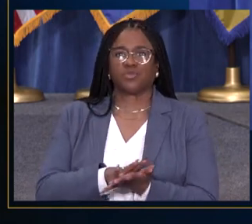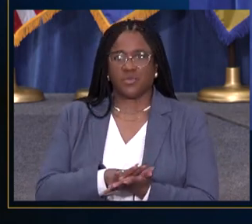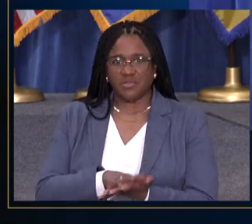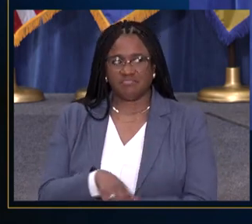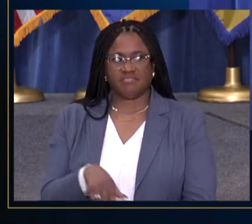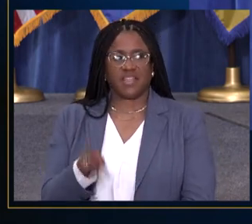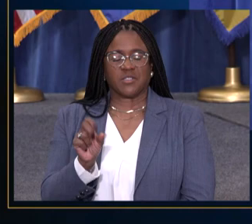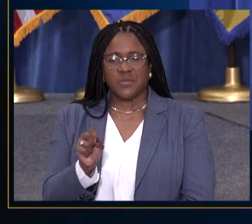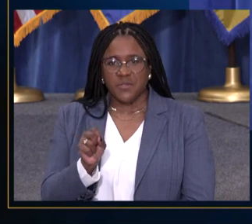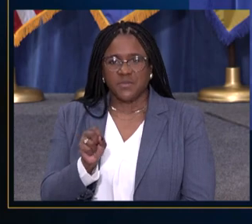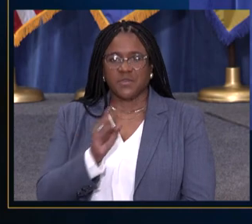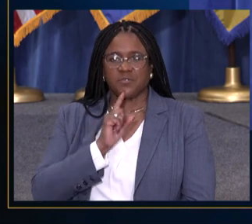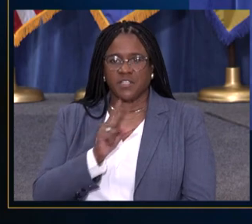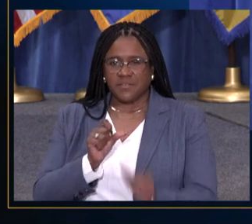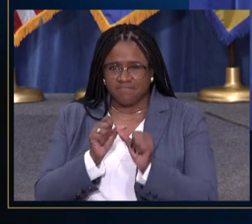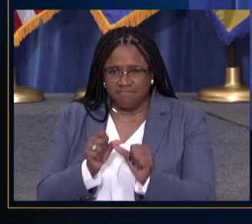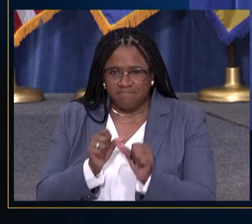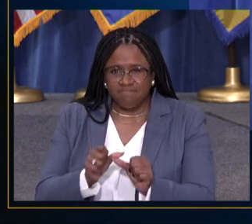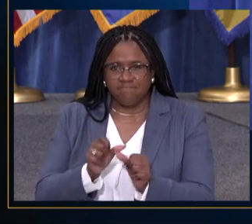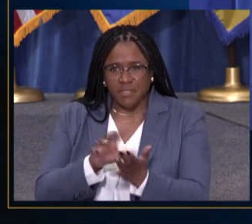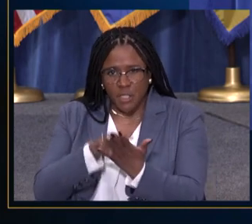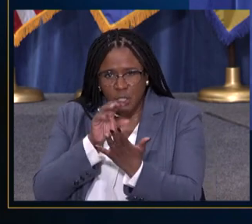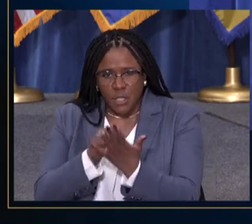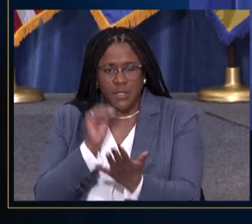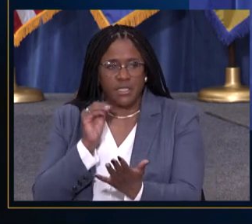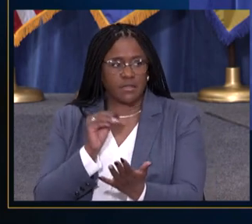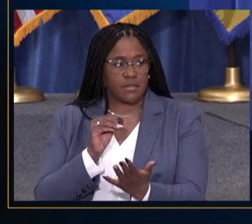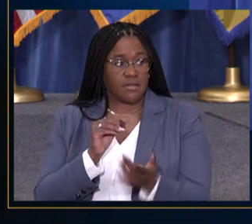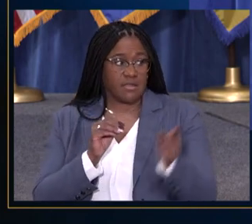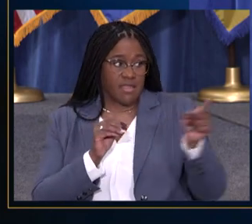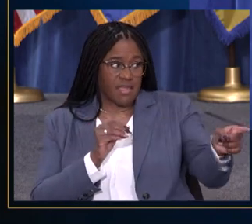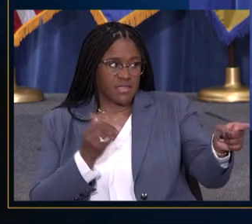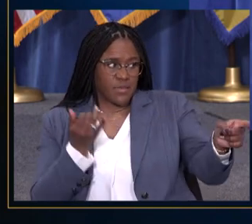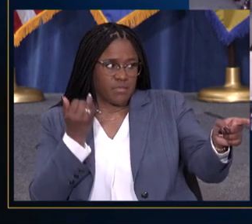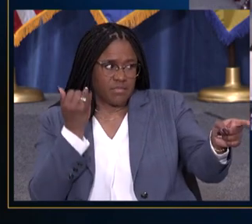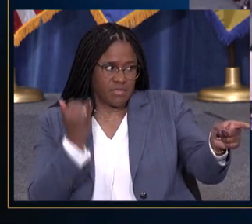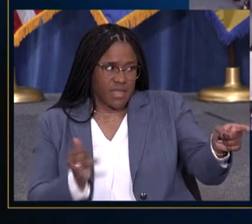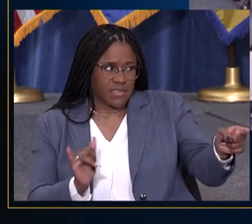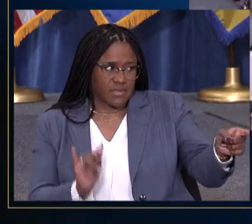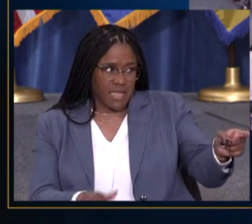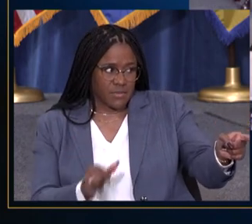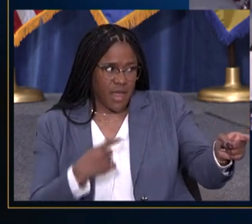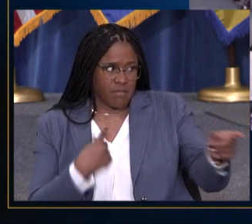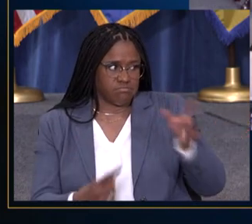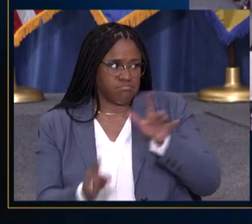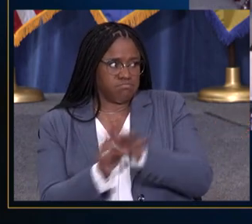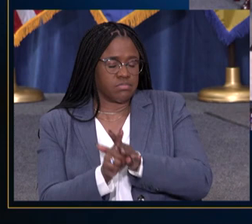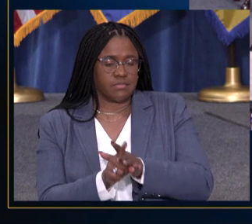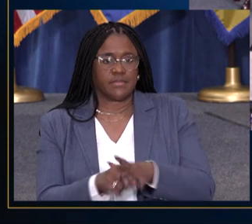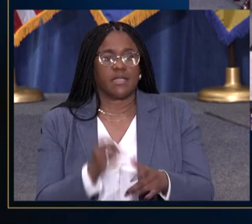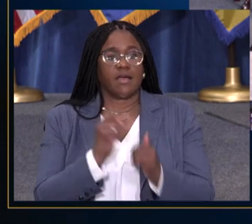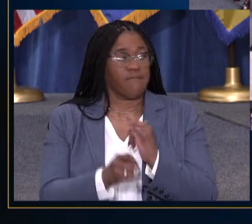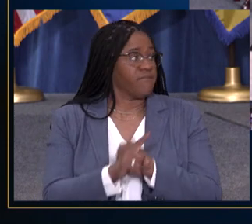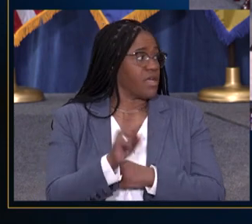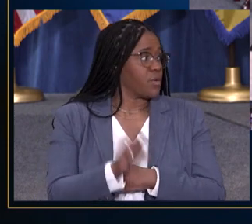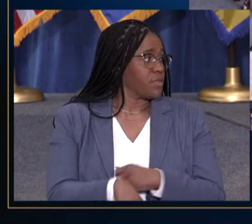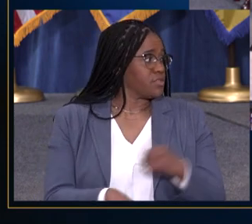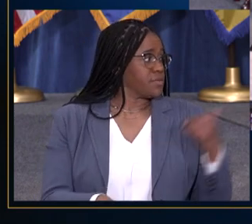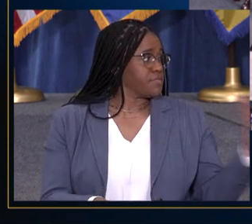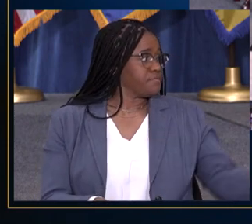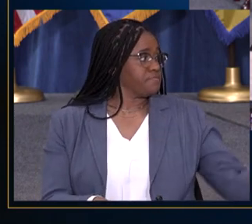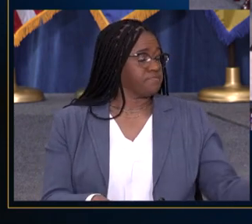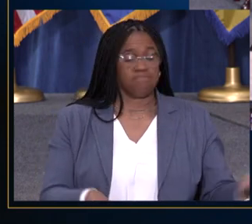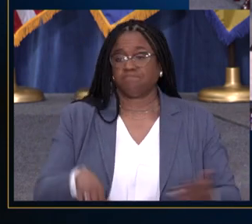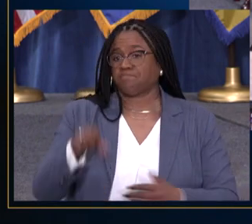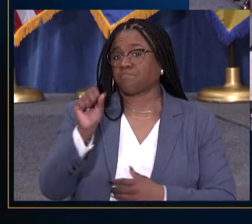cetera, to keep that learning flowing is what came to mind as you shared that too. Thank you. Final question.